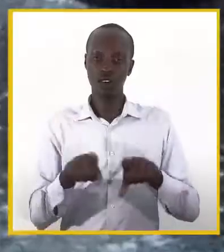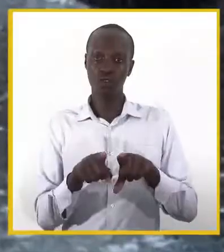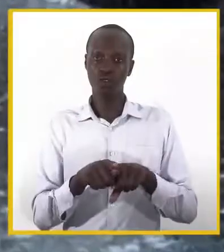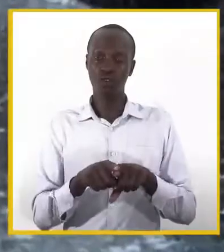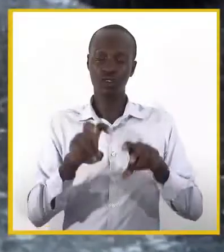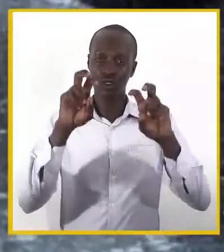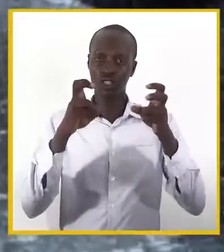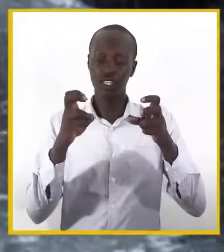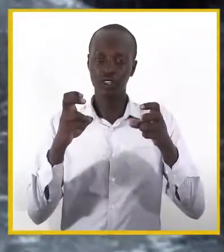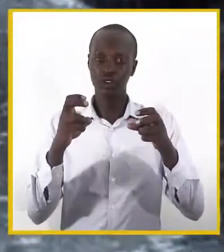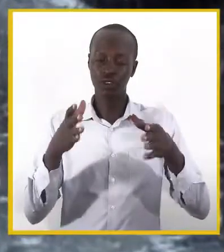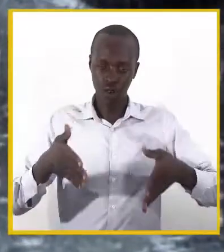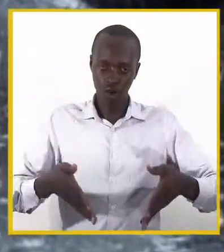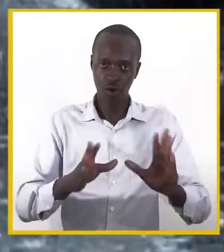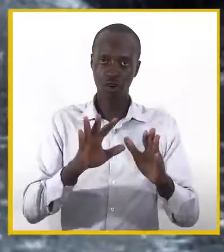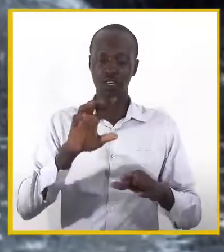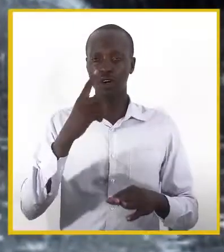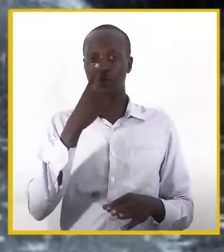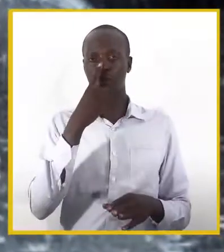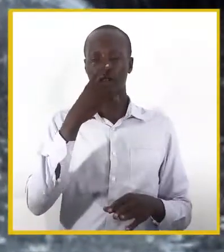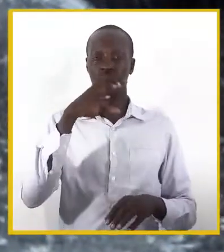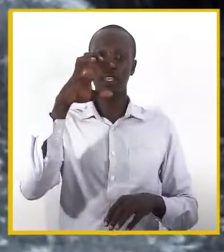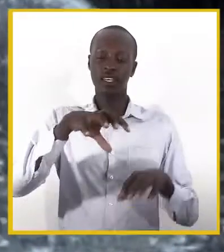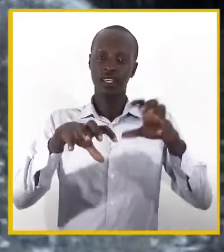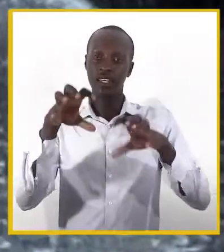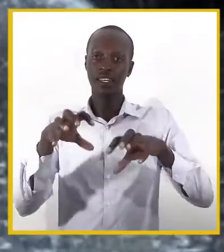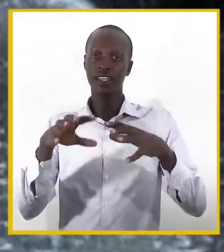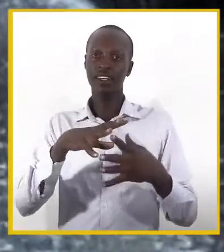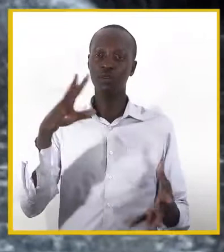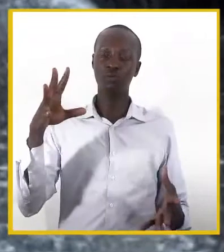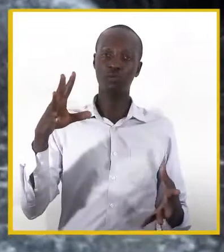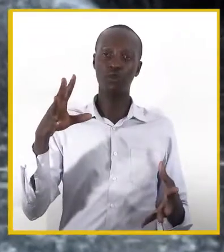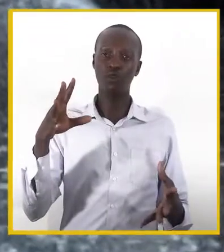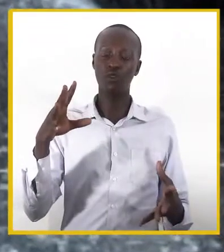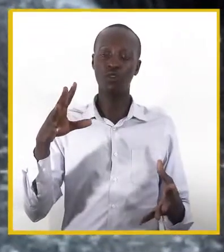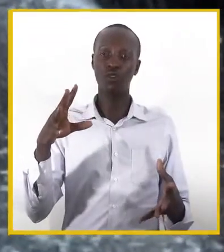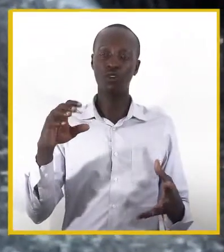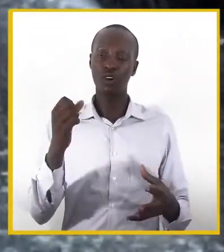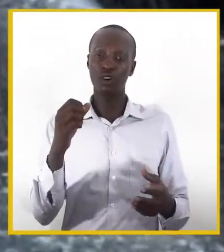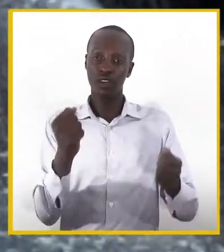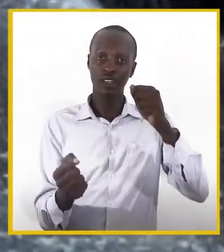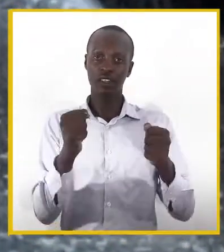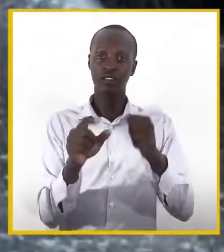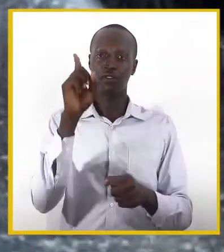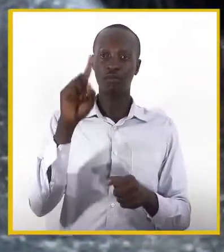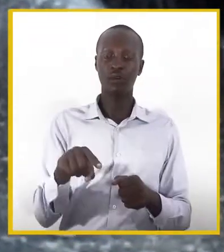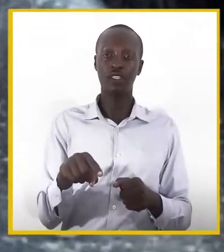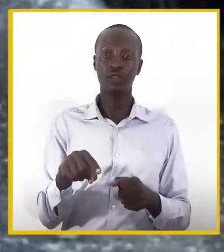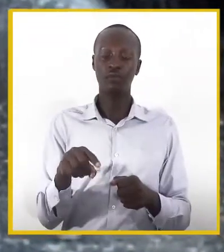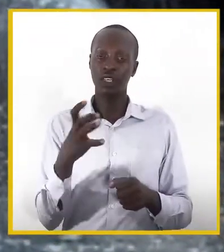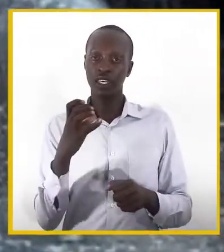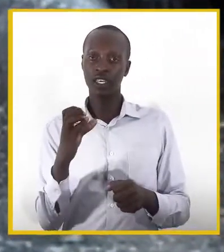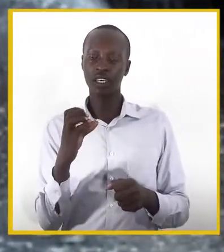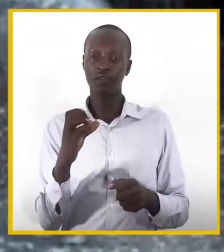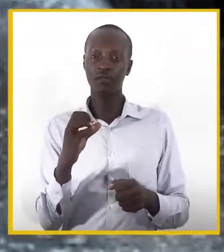the roads. Our roads are slippery when it's raining, so drivers must exercise caution. They're not supposed to go very